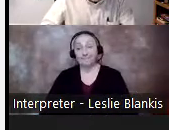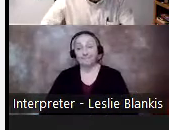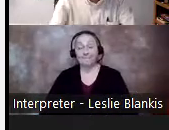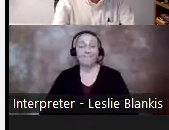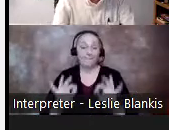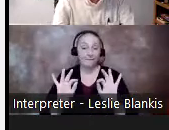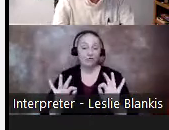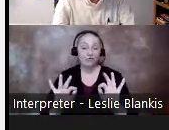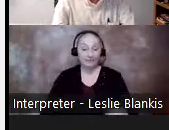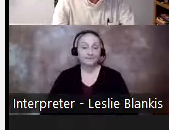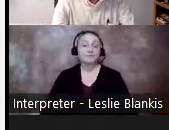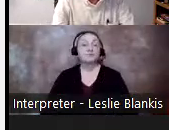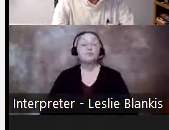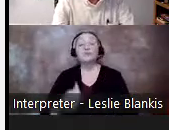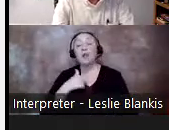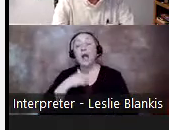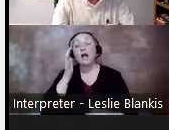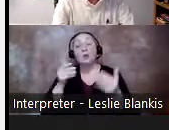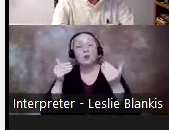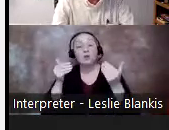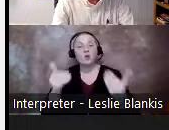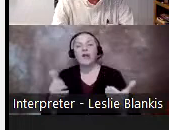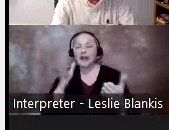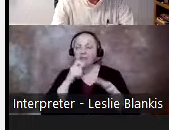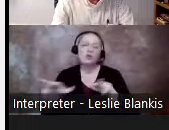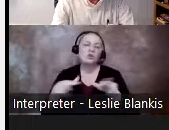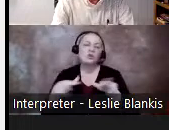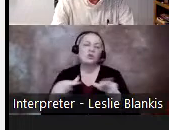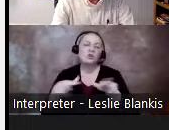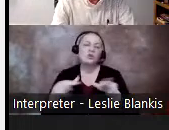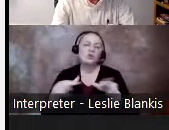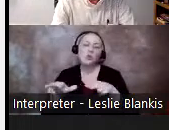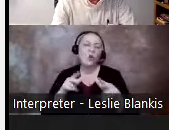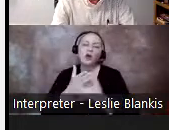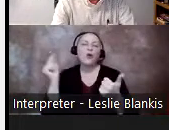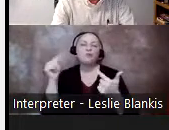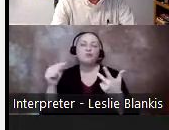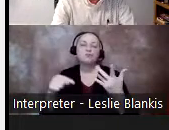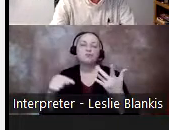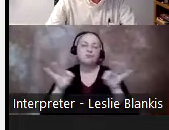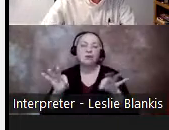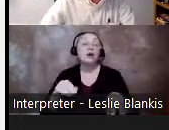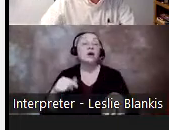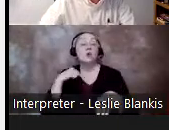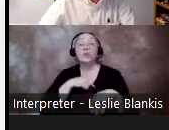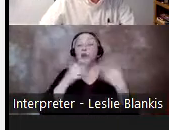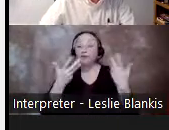Okay. So I'm going to go ahead and just walk through this a little bit, and because we have